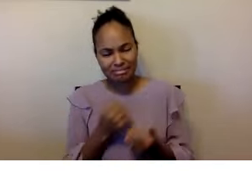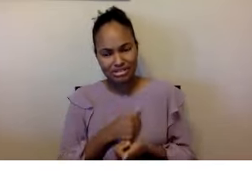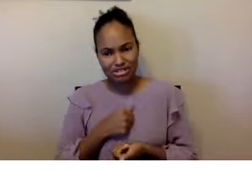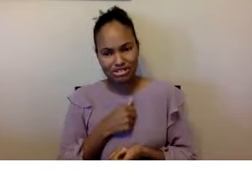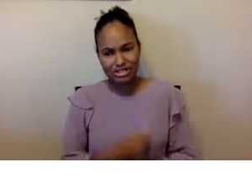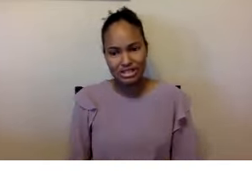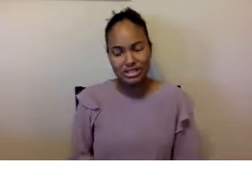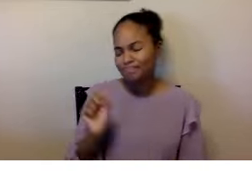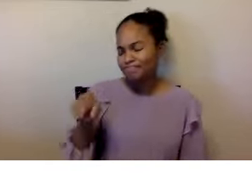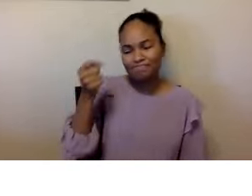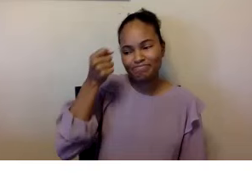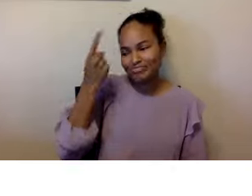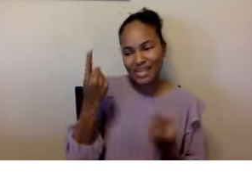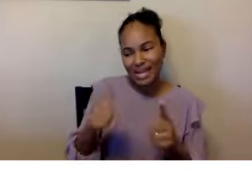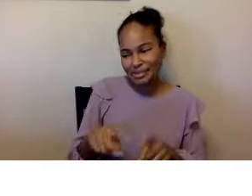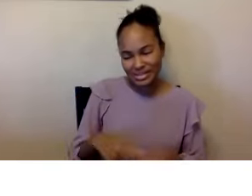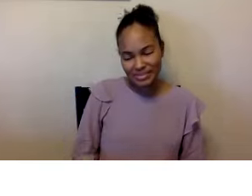oh, it happens to the best of us.